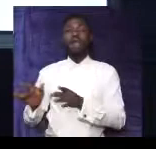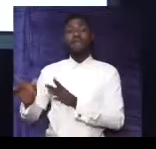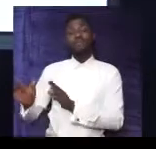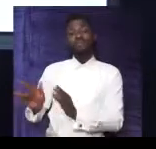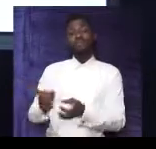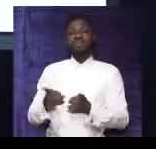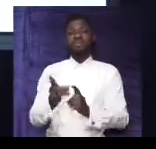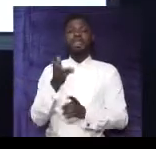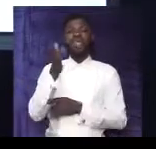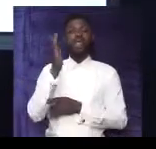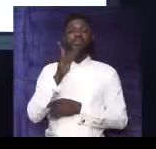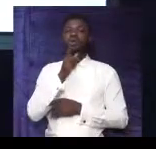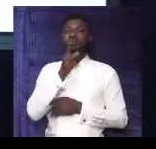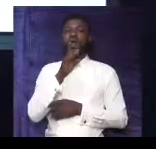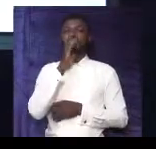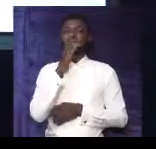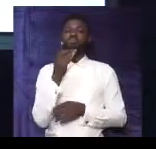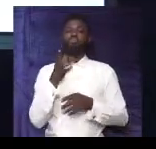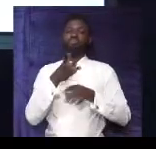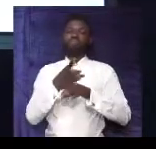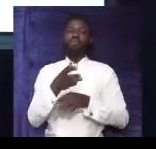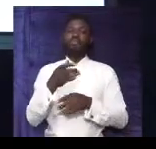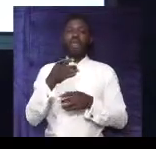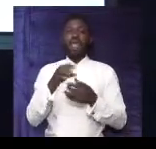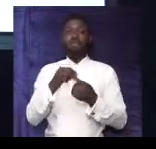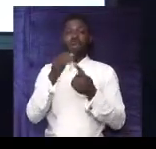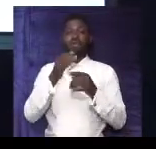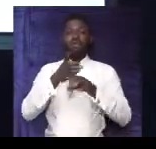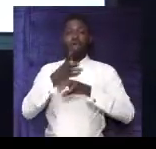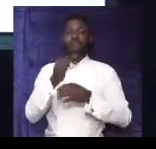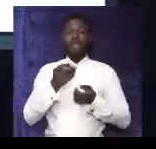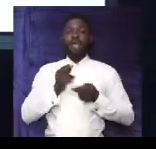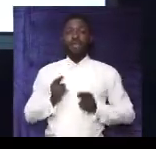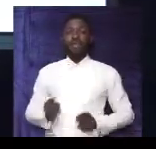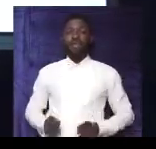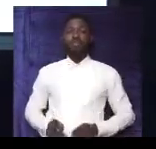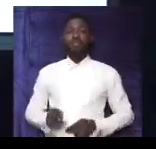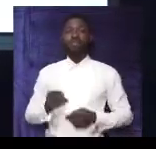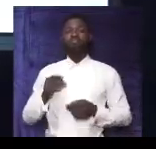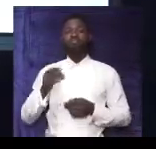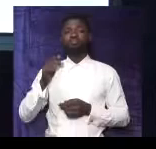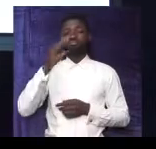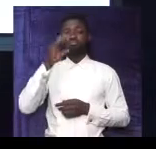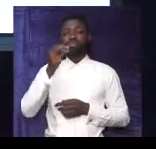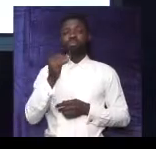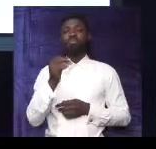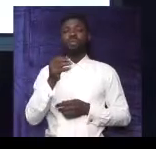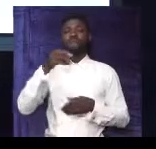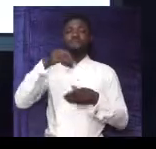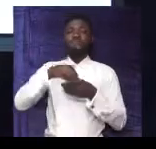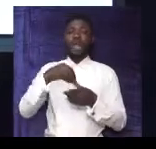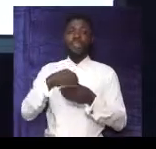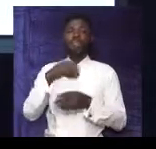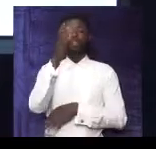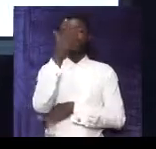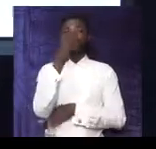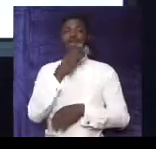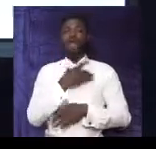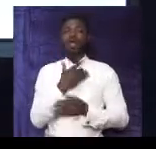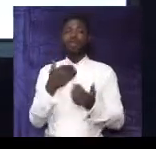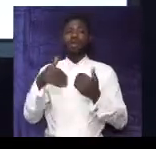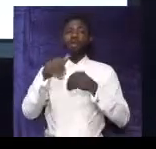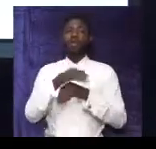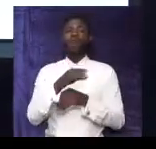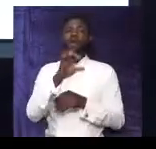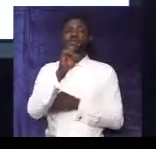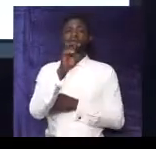be flood, especially the one caused by human factors. 2. Planting trees and cover crops. Planting trees and